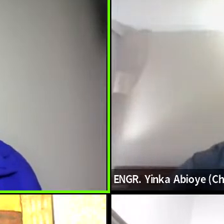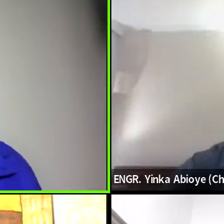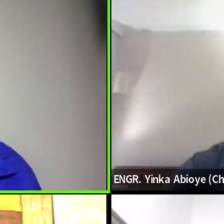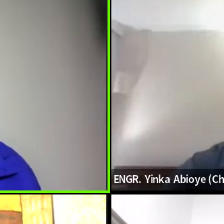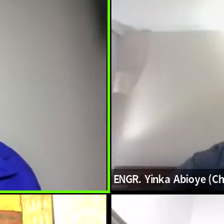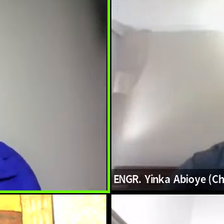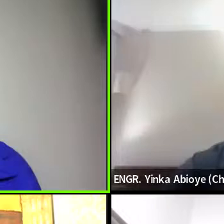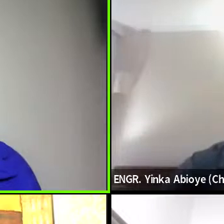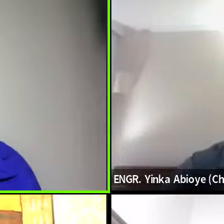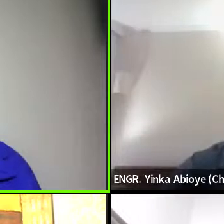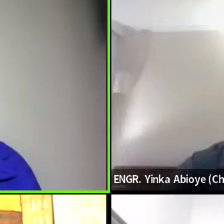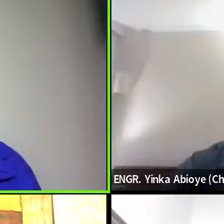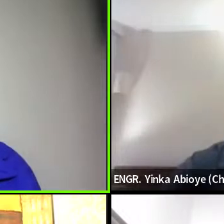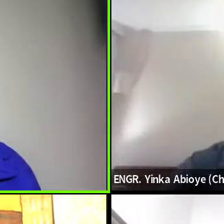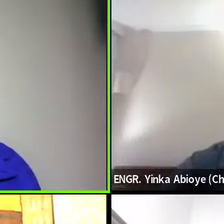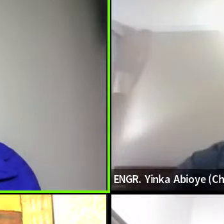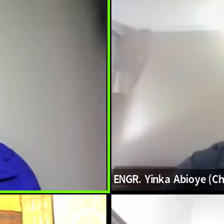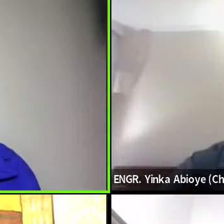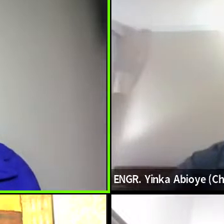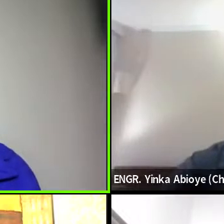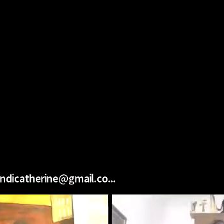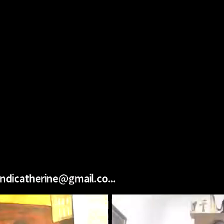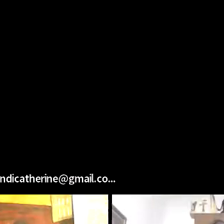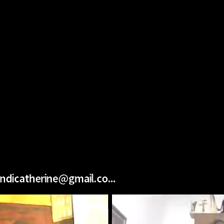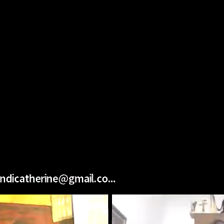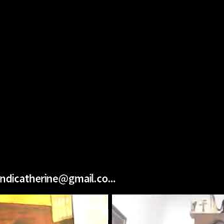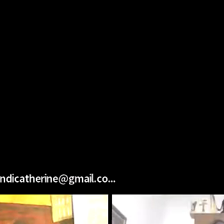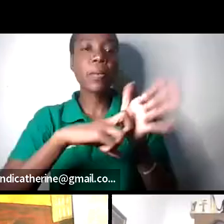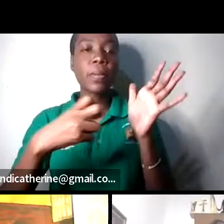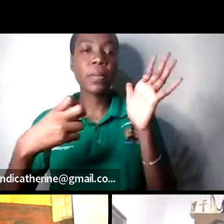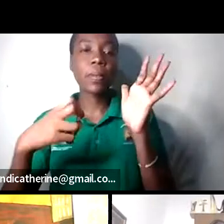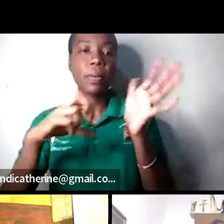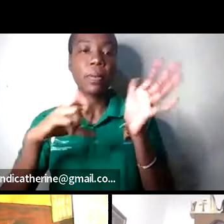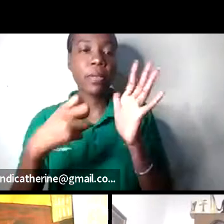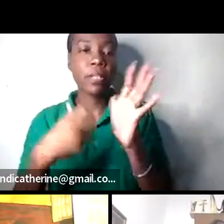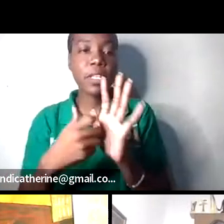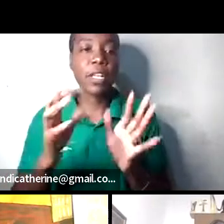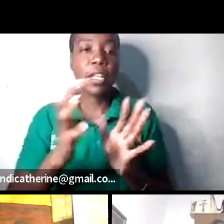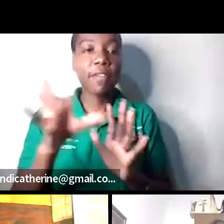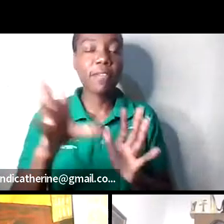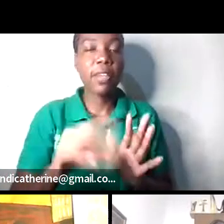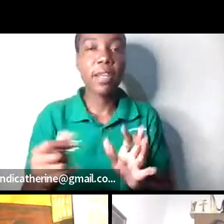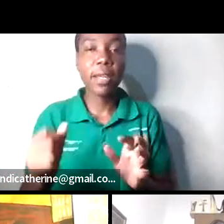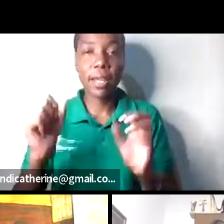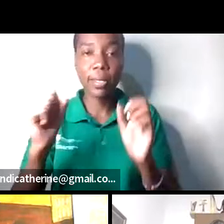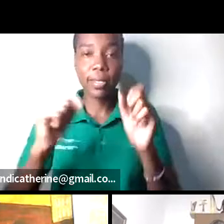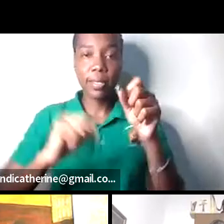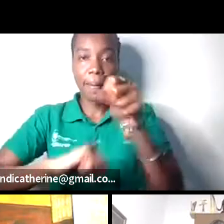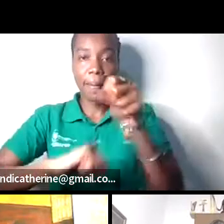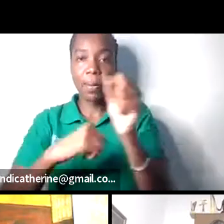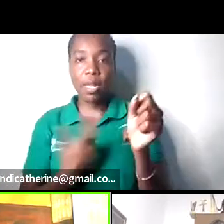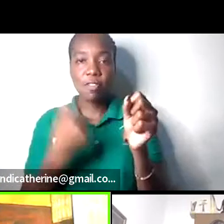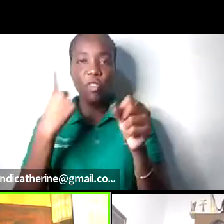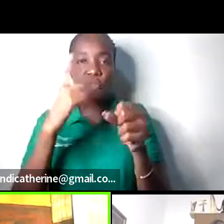Africa that have effectively harnessed opportunities for growth and development? And what are some of the lessons we can learn from them?